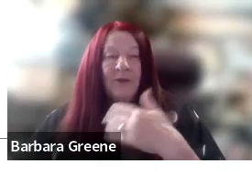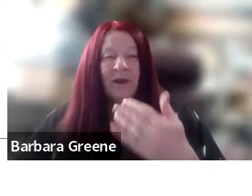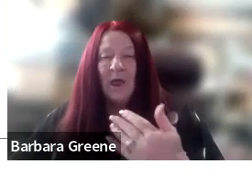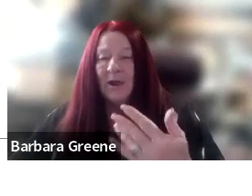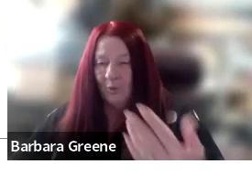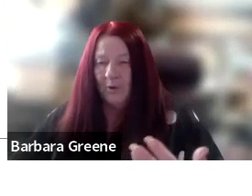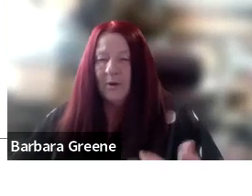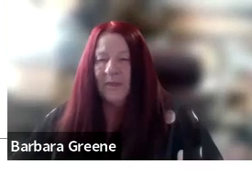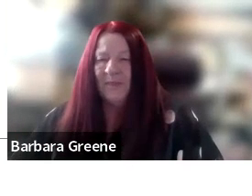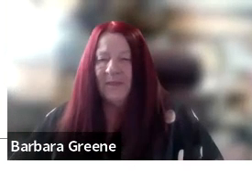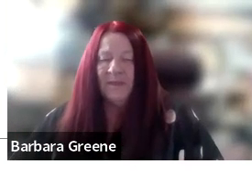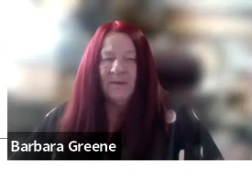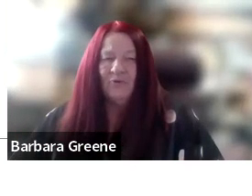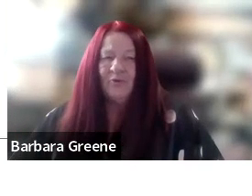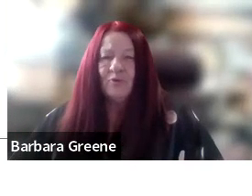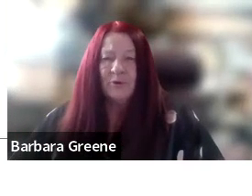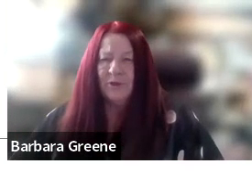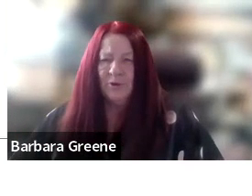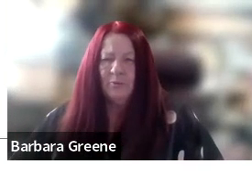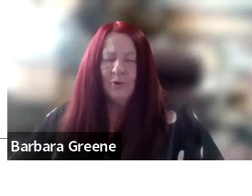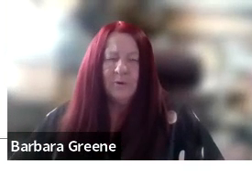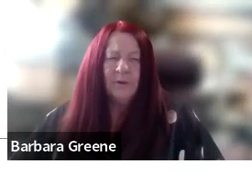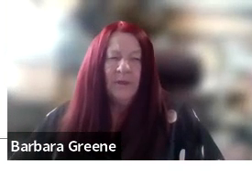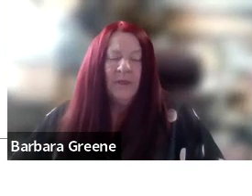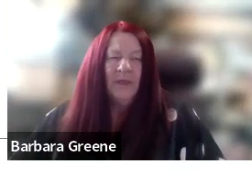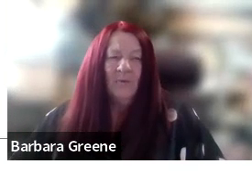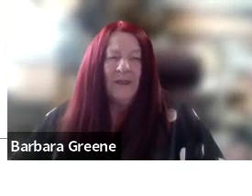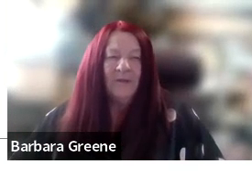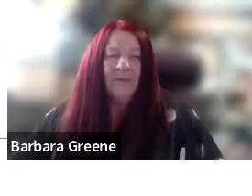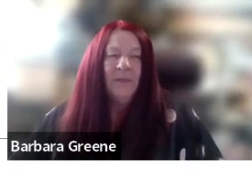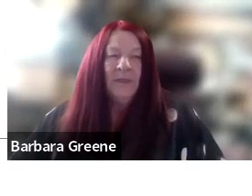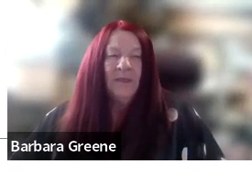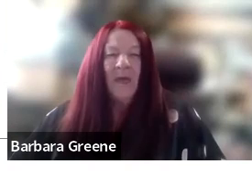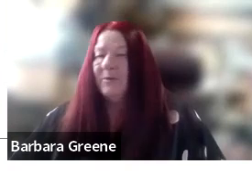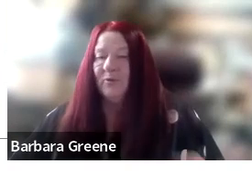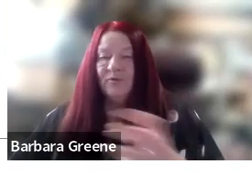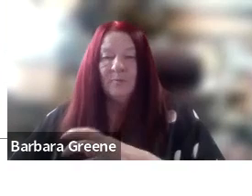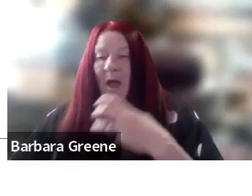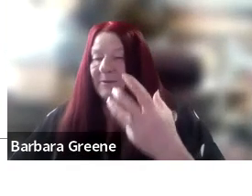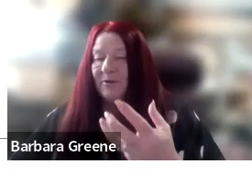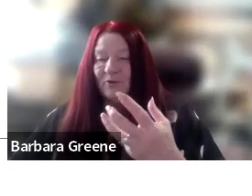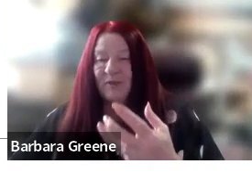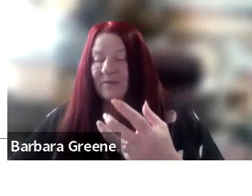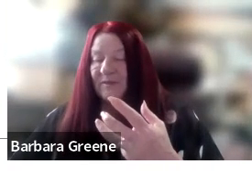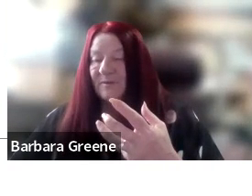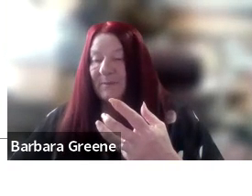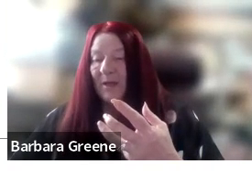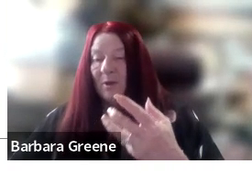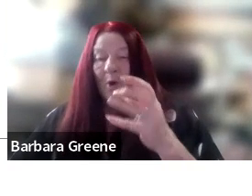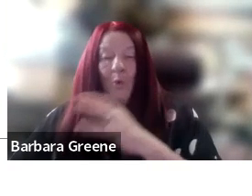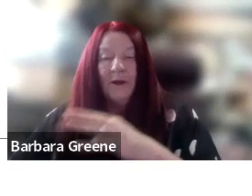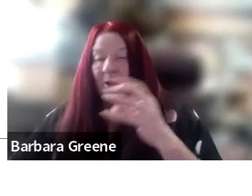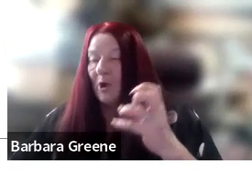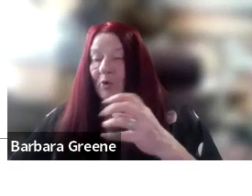And we done a lot of work, I think, which was really good work around coming to some common understandings